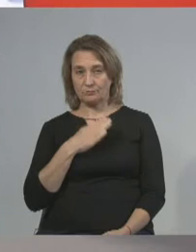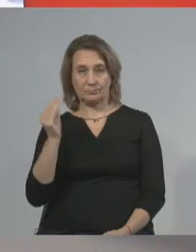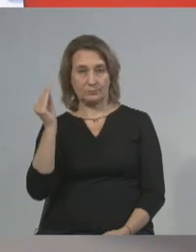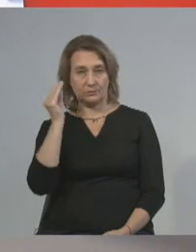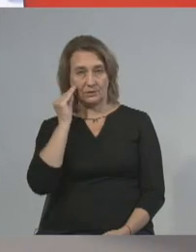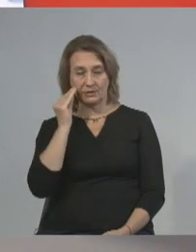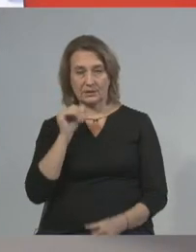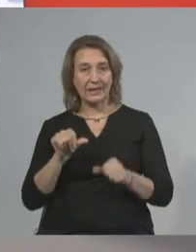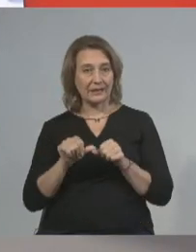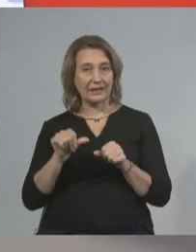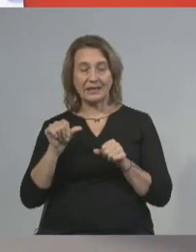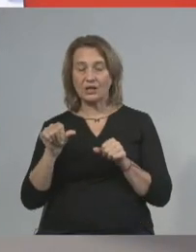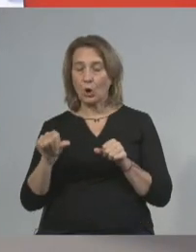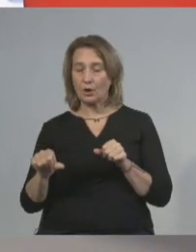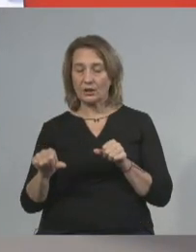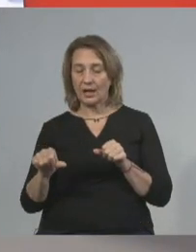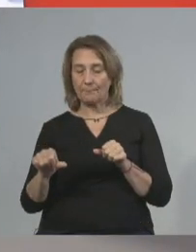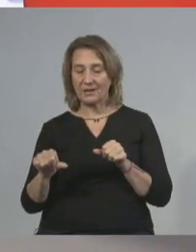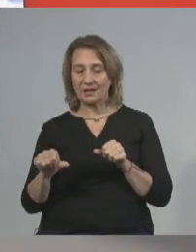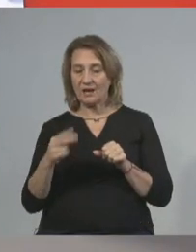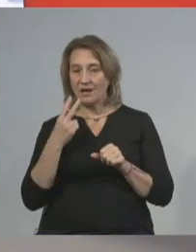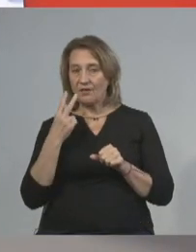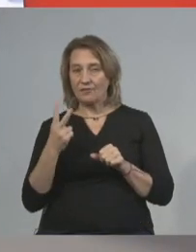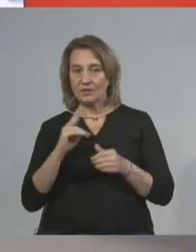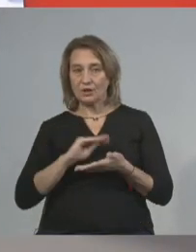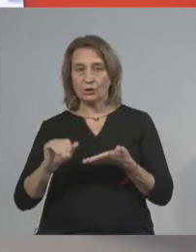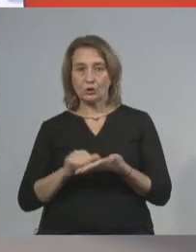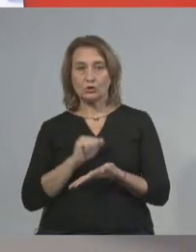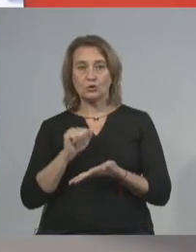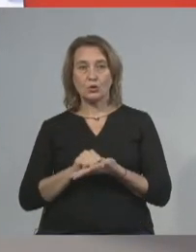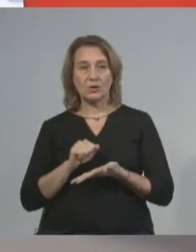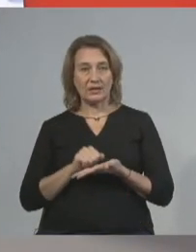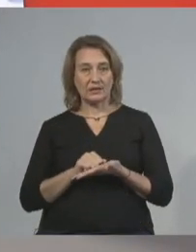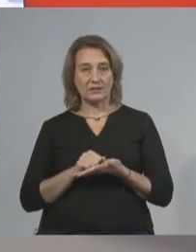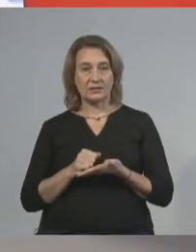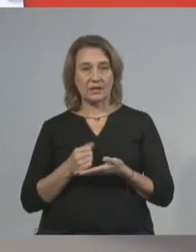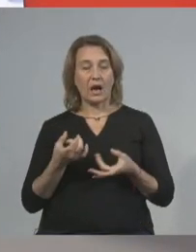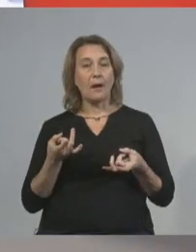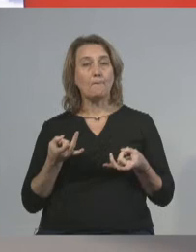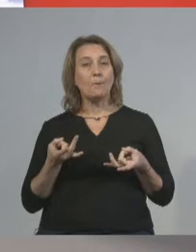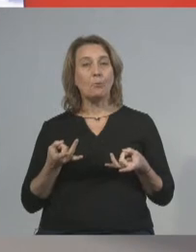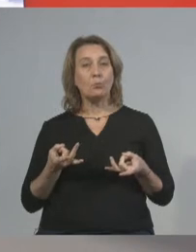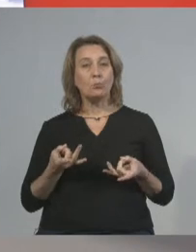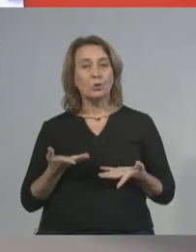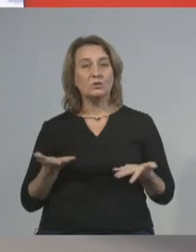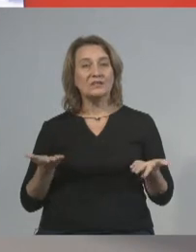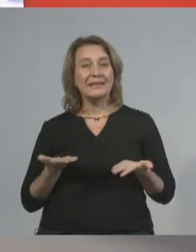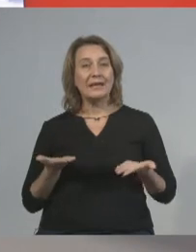well in my opinion this is not a separate part of journalism